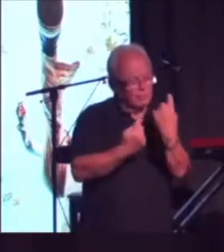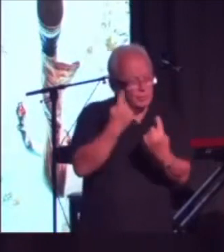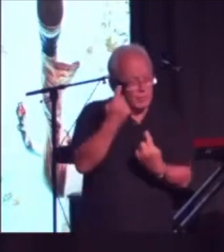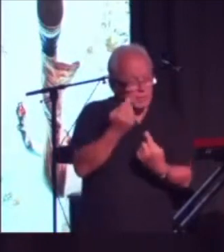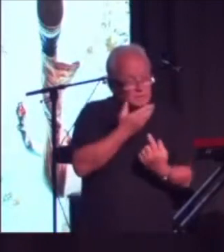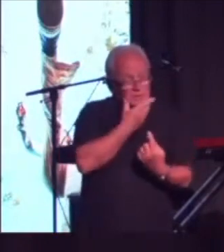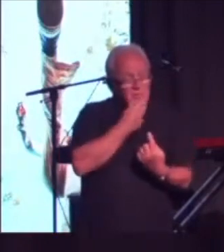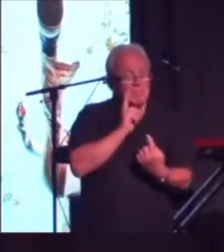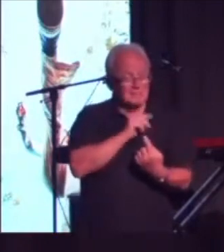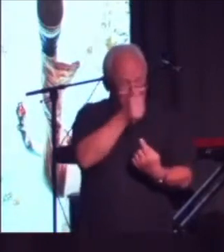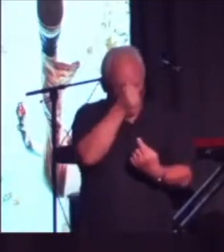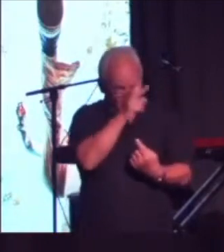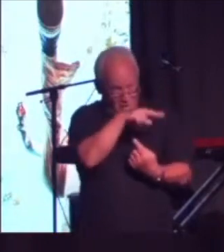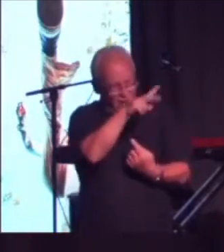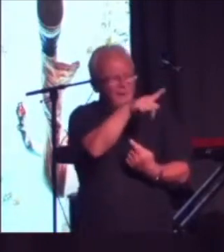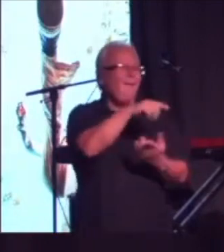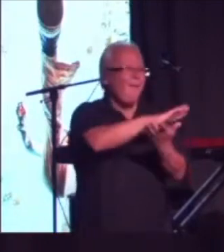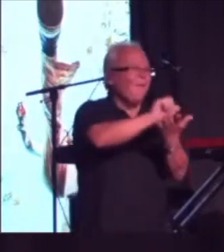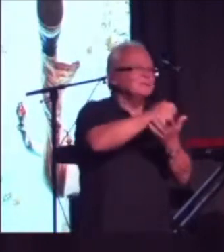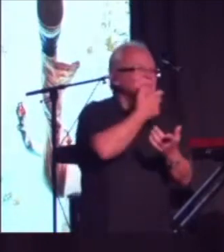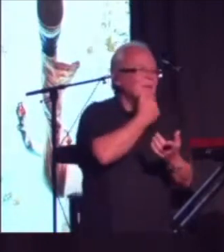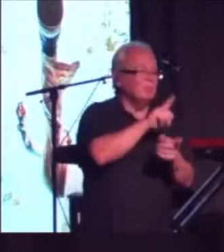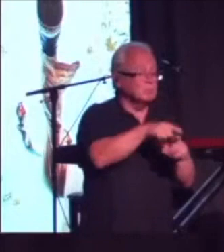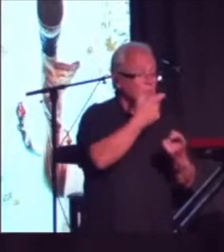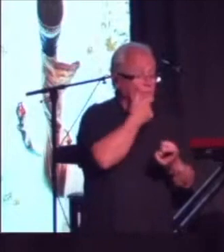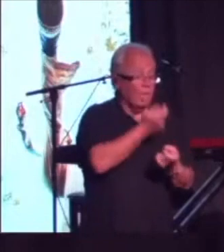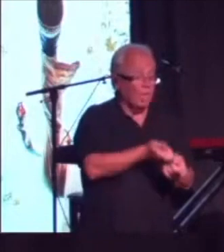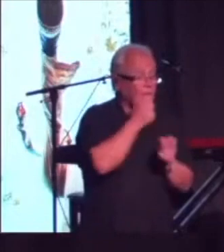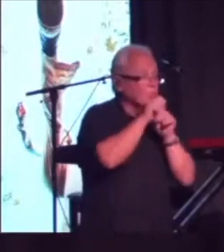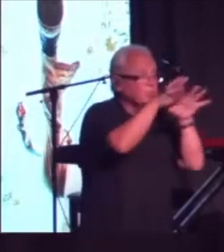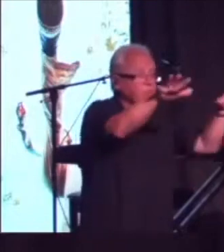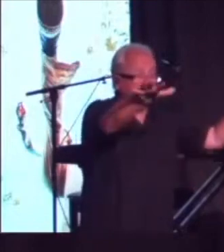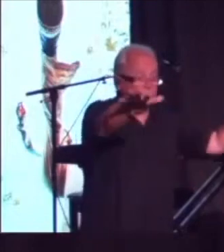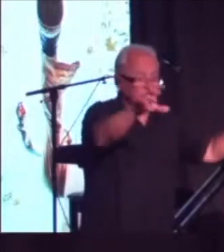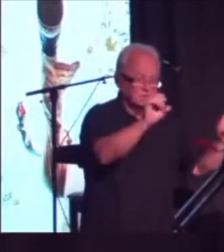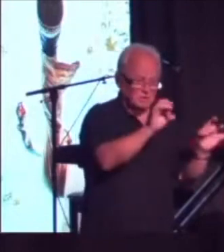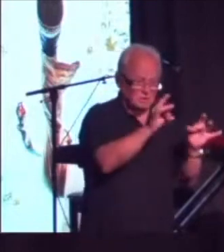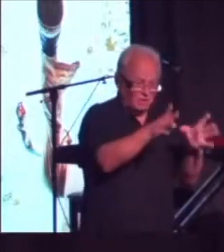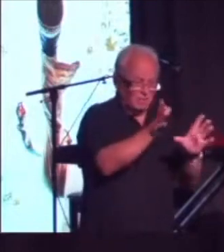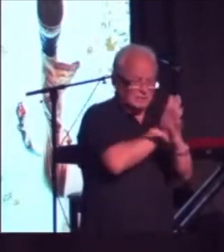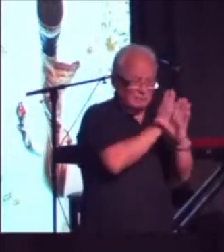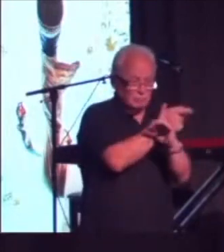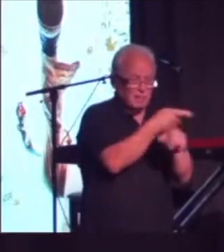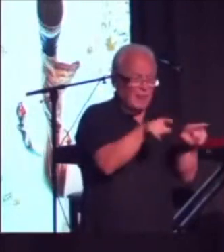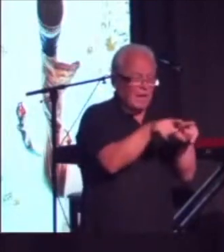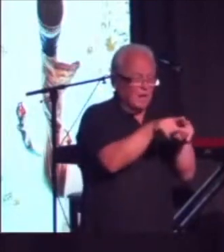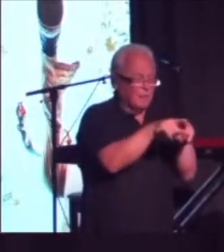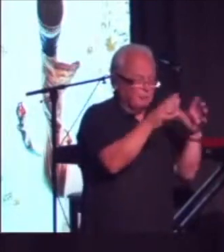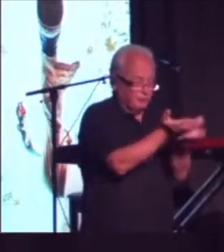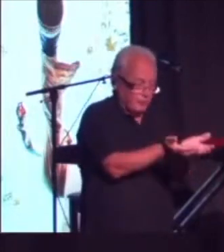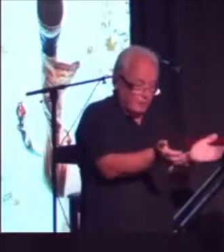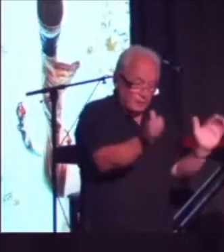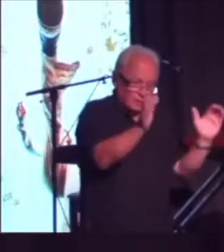Some men, though holy, are indiscreet, and in point of secrets are like sieves. They